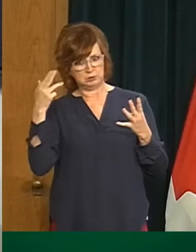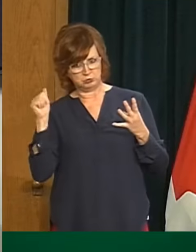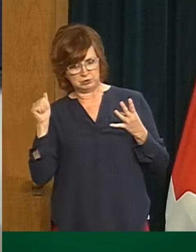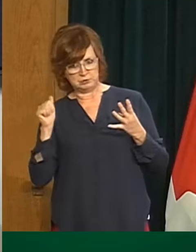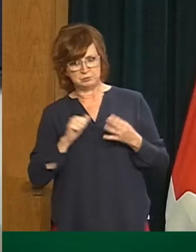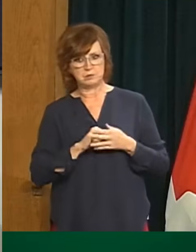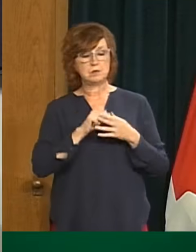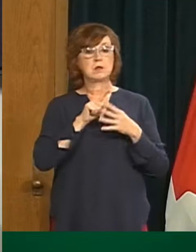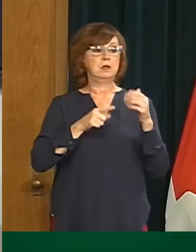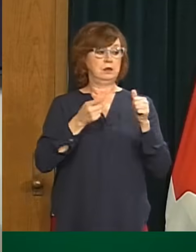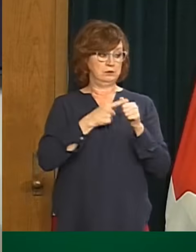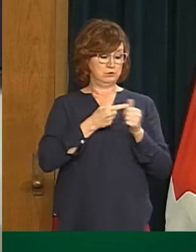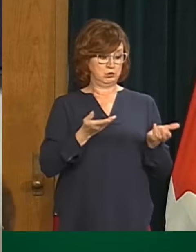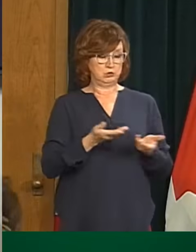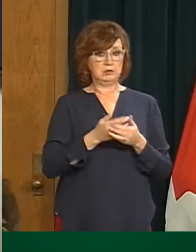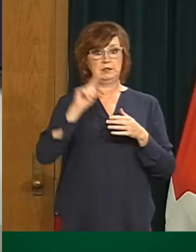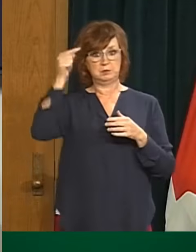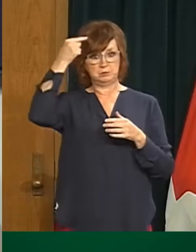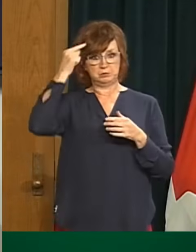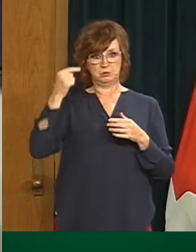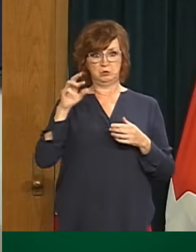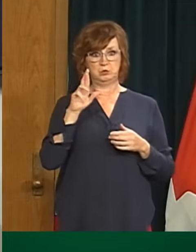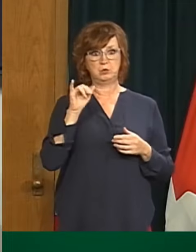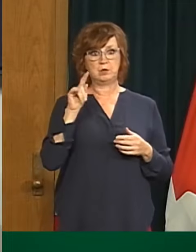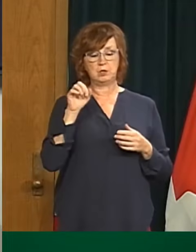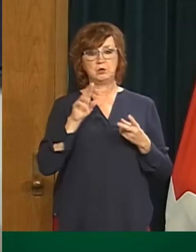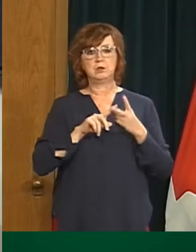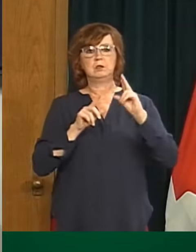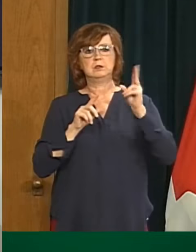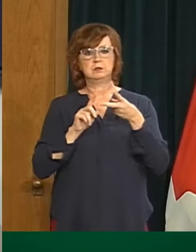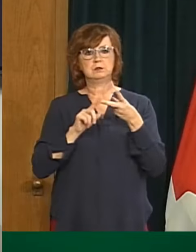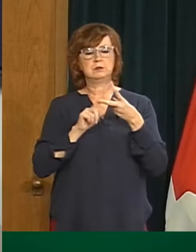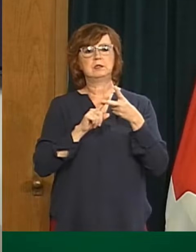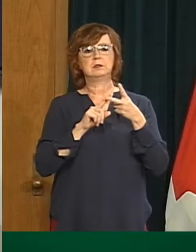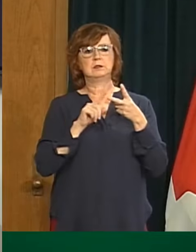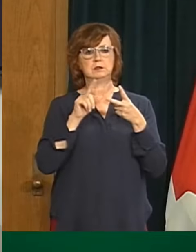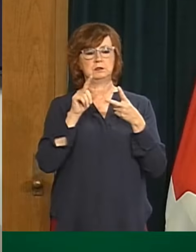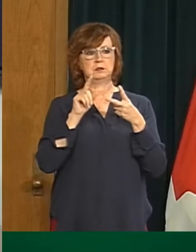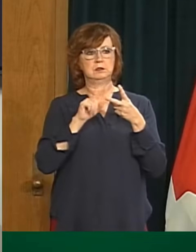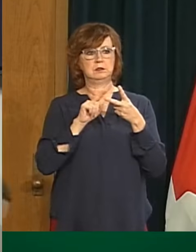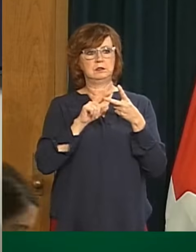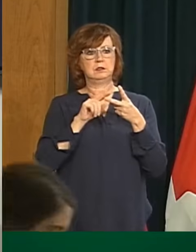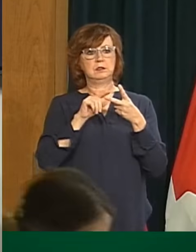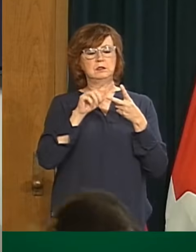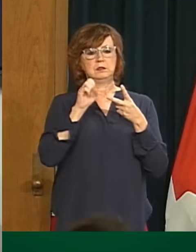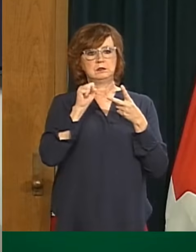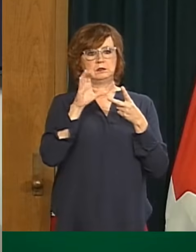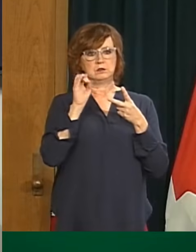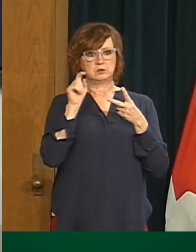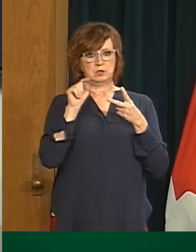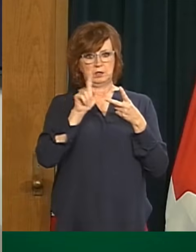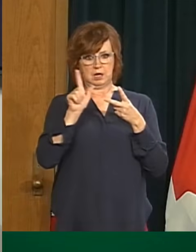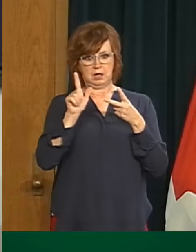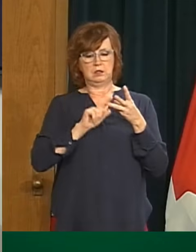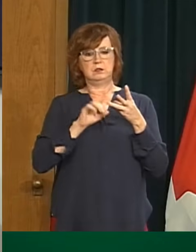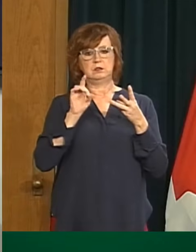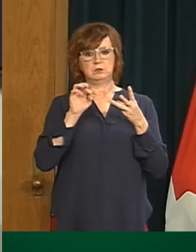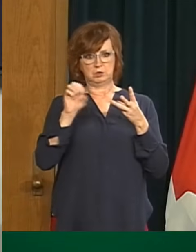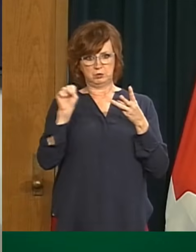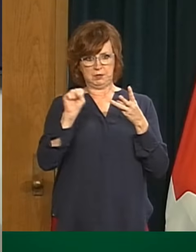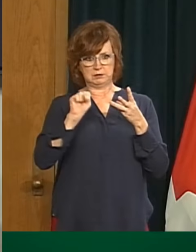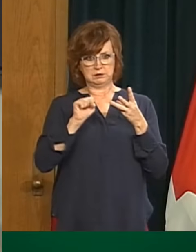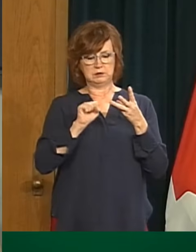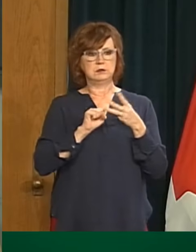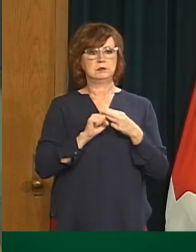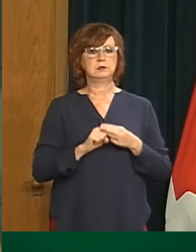have an opening statement, followed by opening comments from both Mr. Livingstone and Dr. Shahab. Then we'll have time for